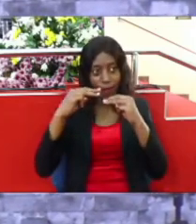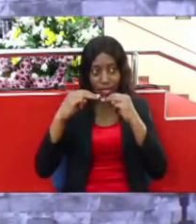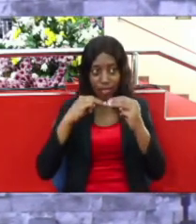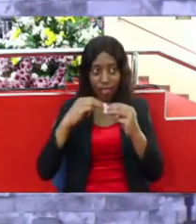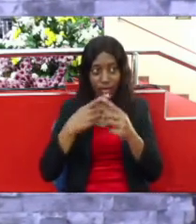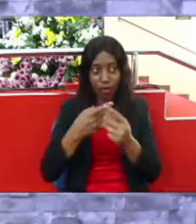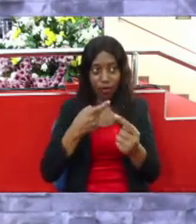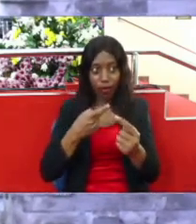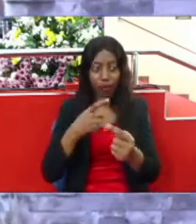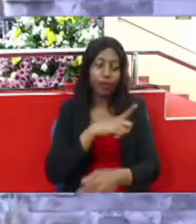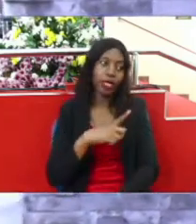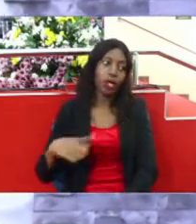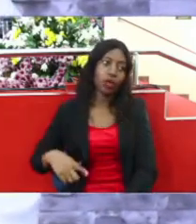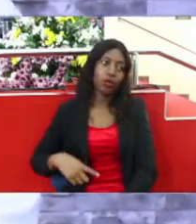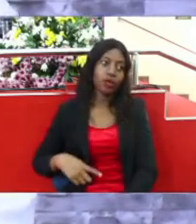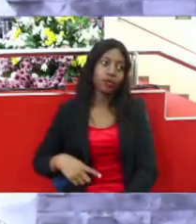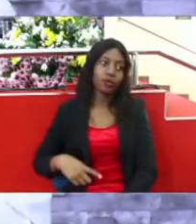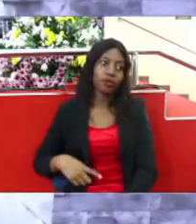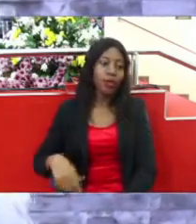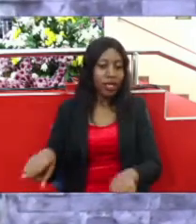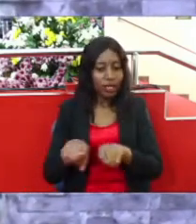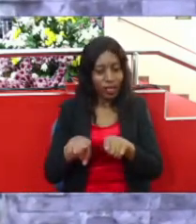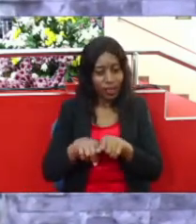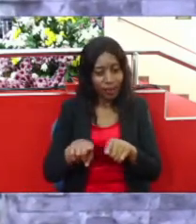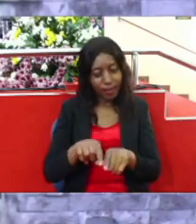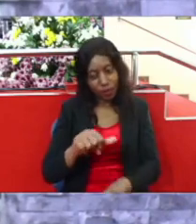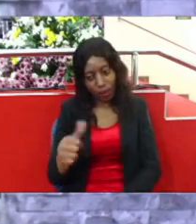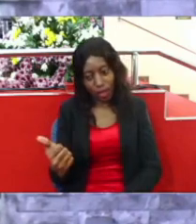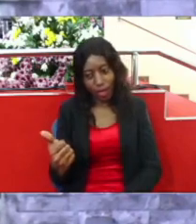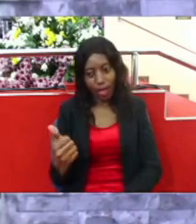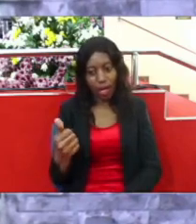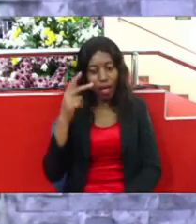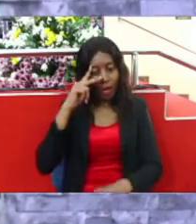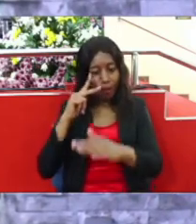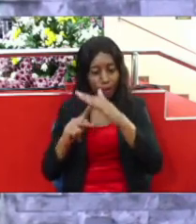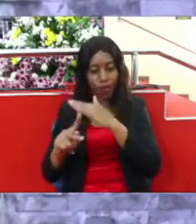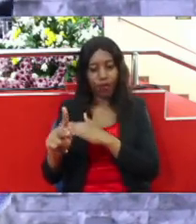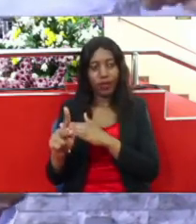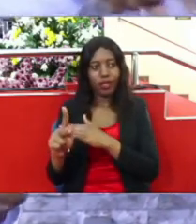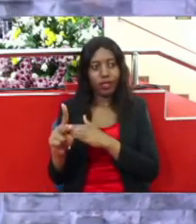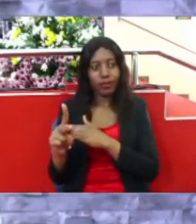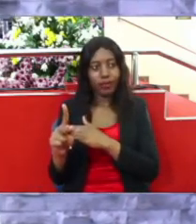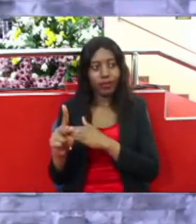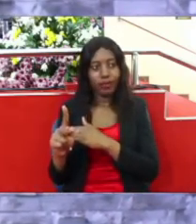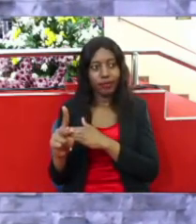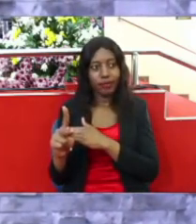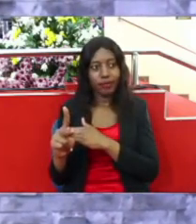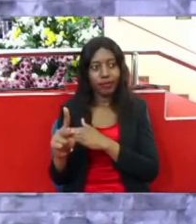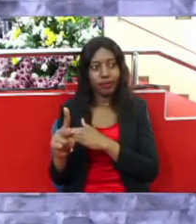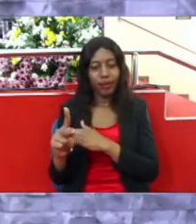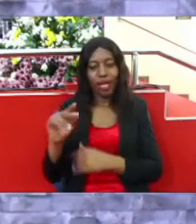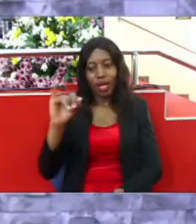unlike many other prophets that were called, na kinyume na manabii wengine wengi ambao walikuwa wameitwa, God does not send Jonah to his